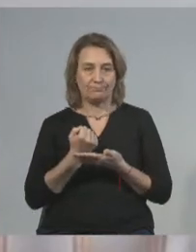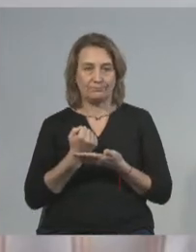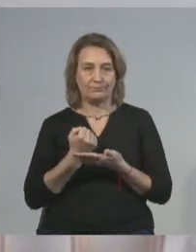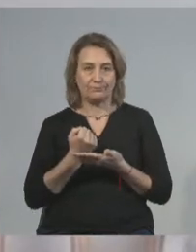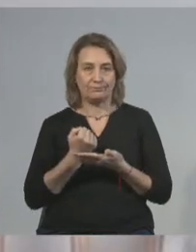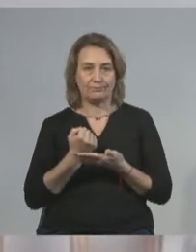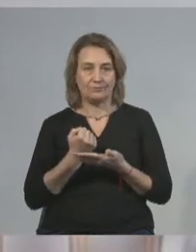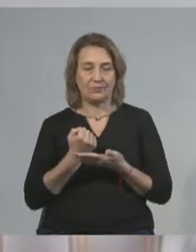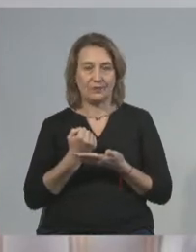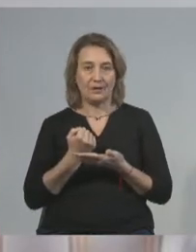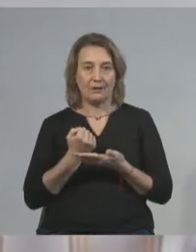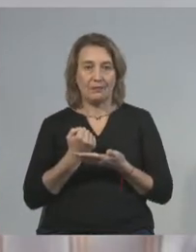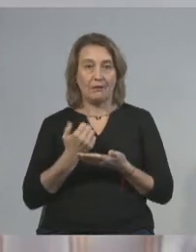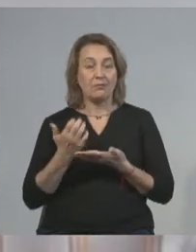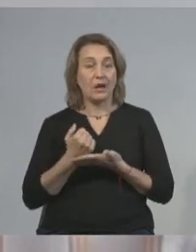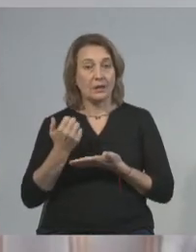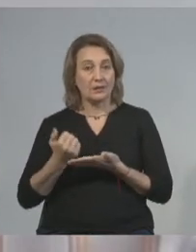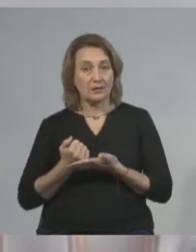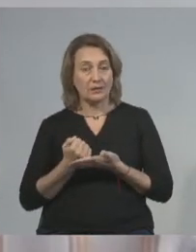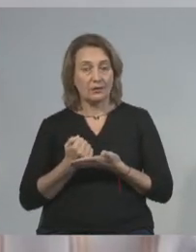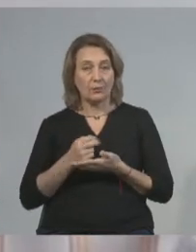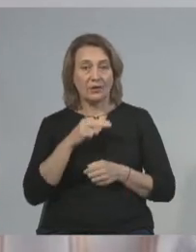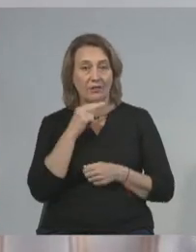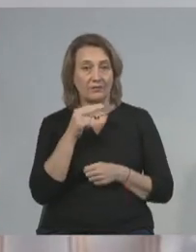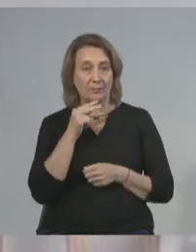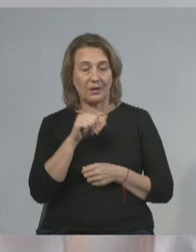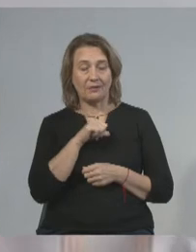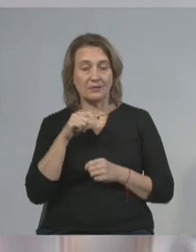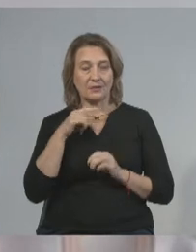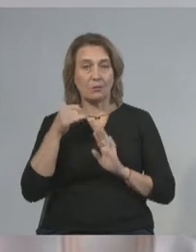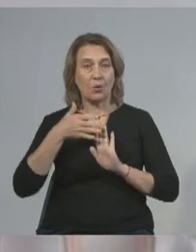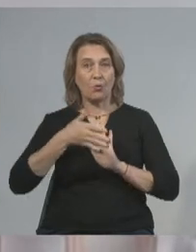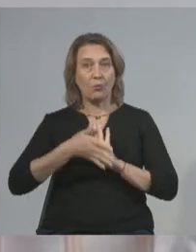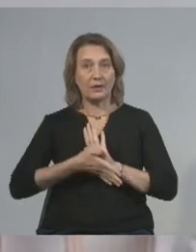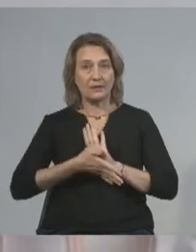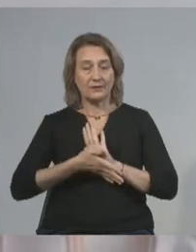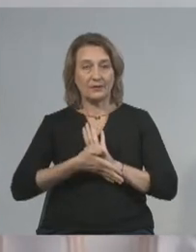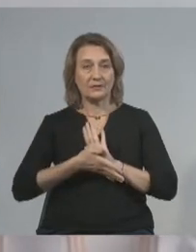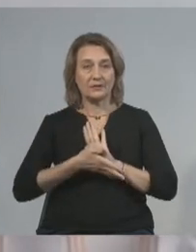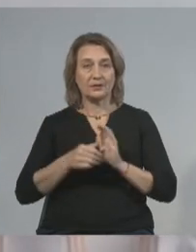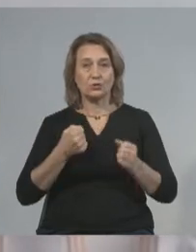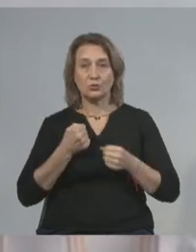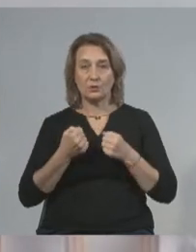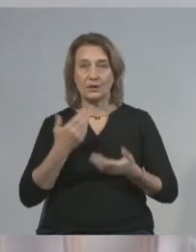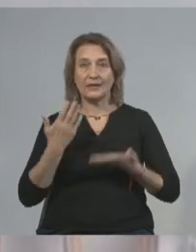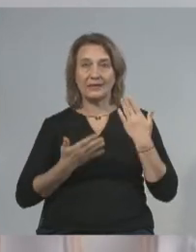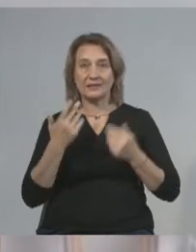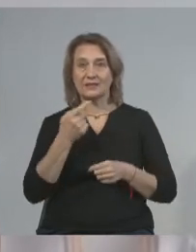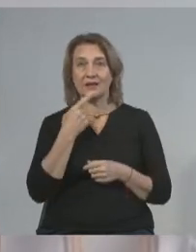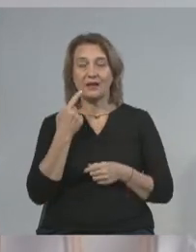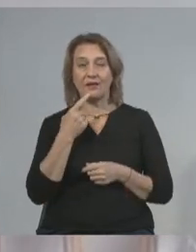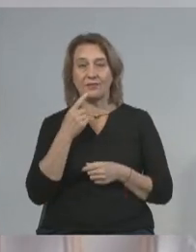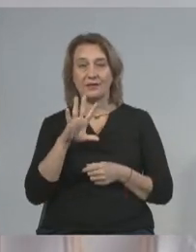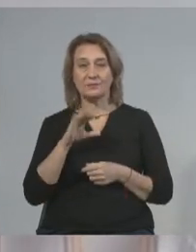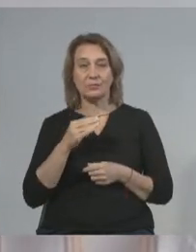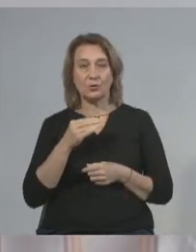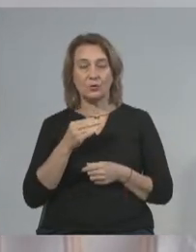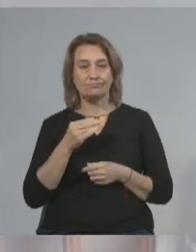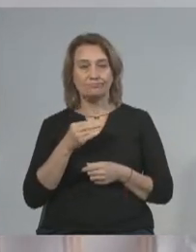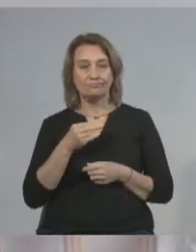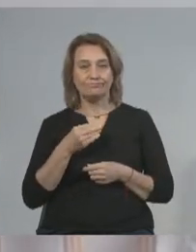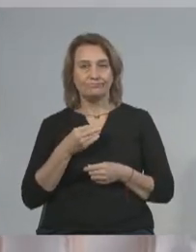identify first of all i would like to highlight the the concept of cognitive